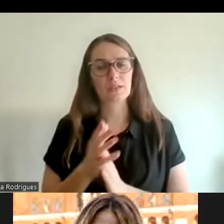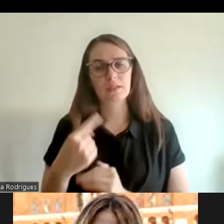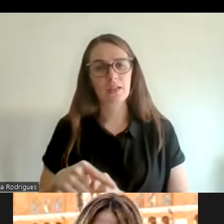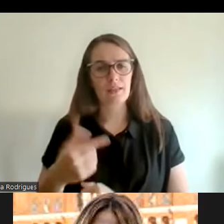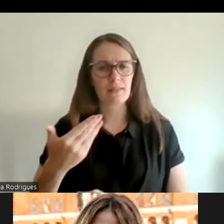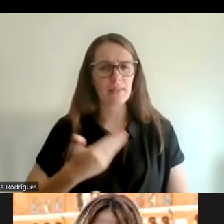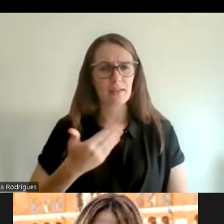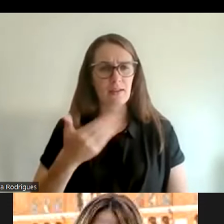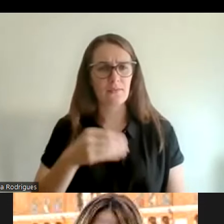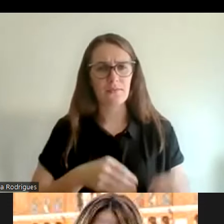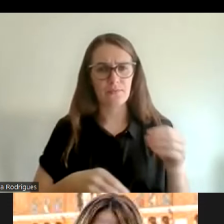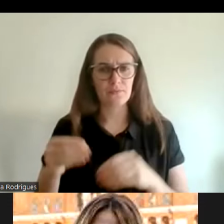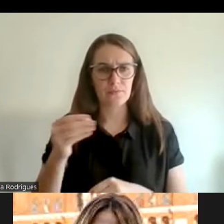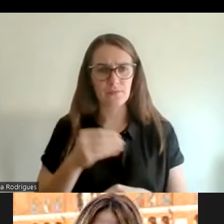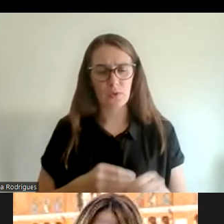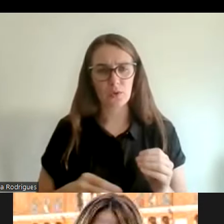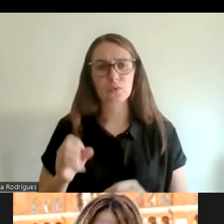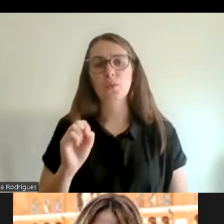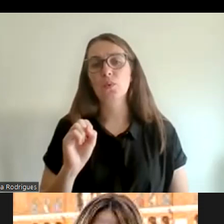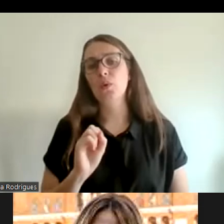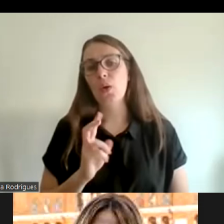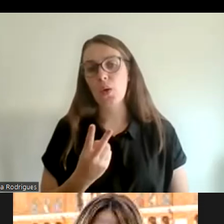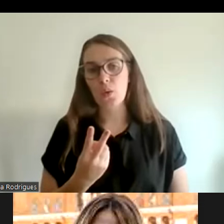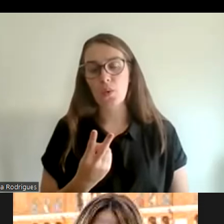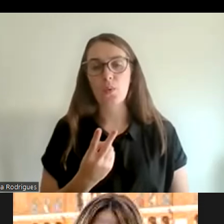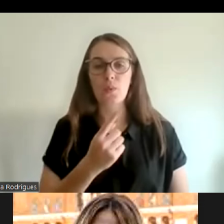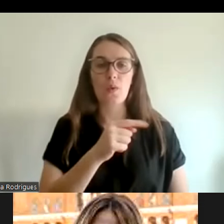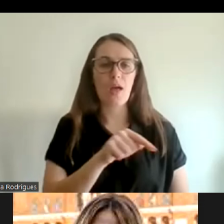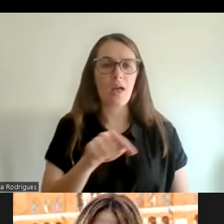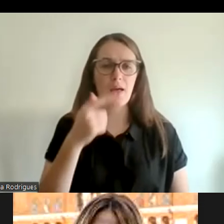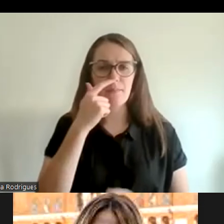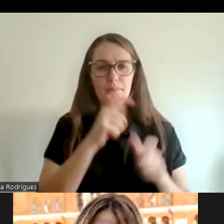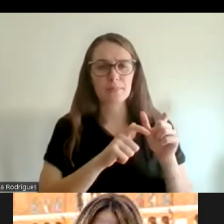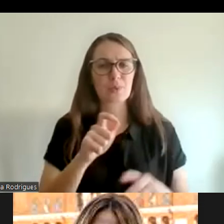or not. If there is who can